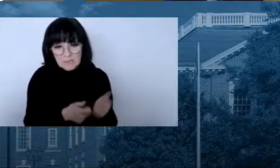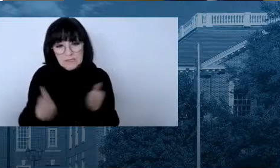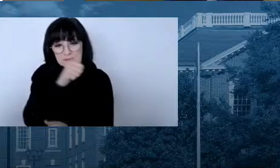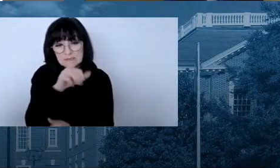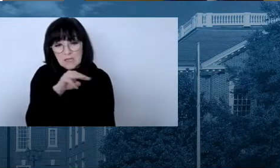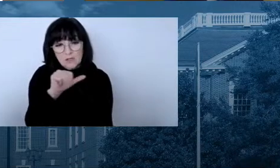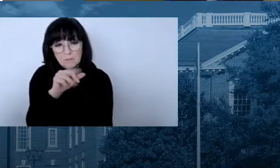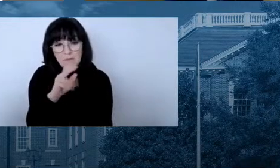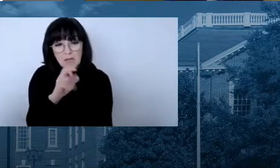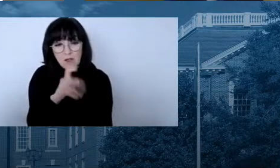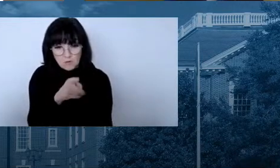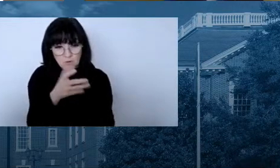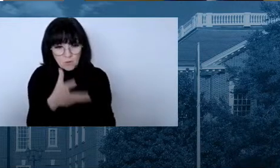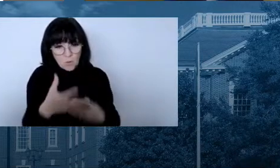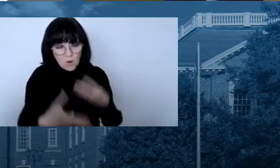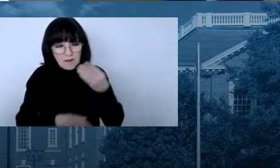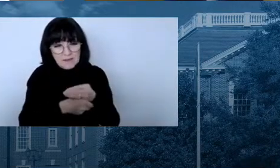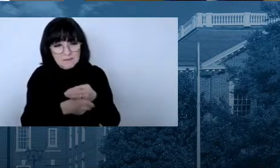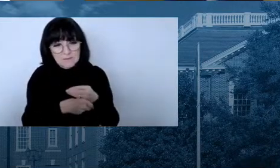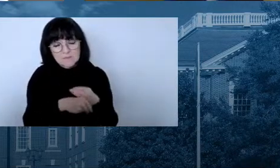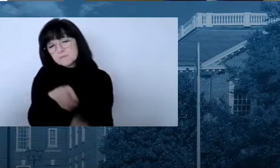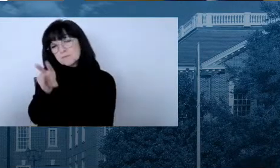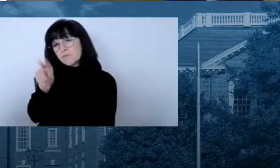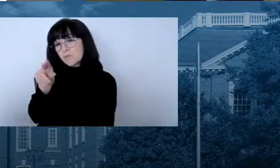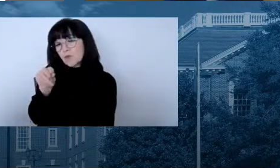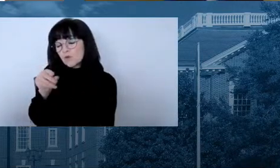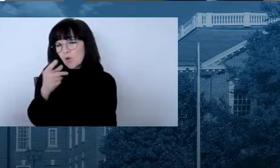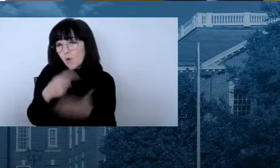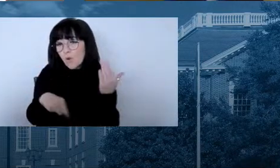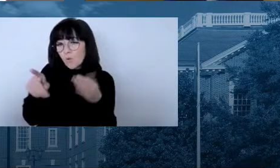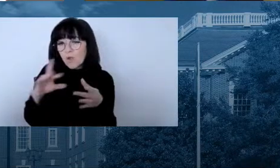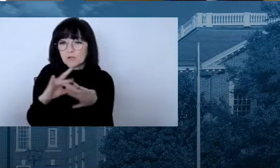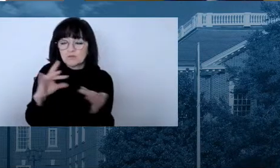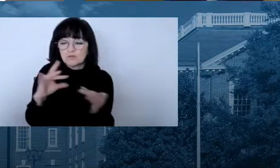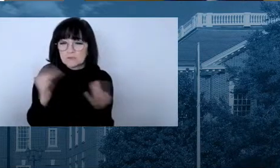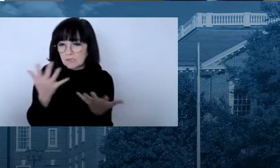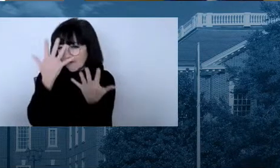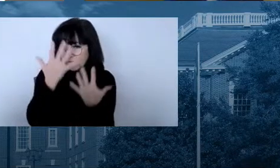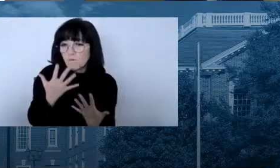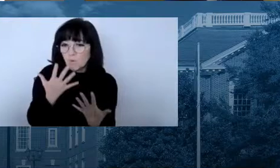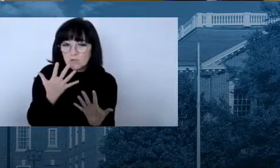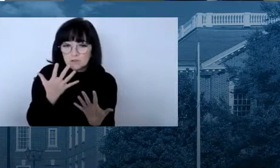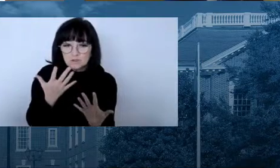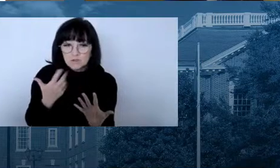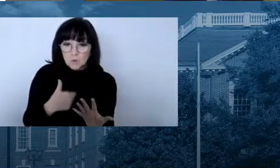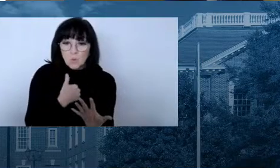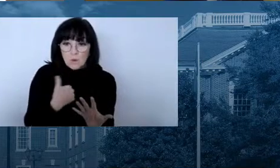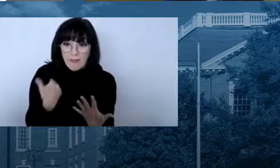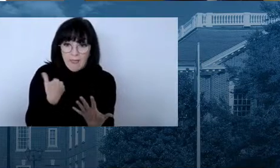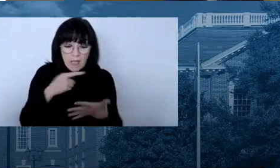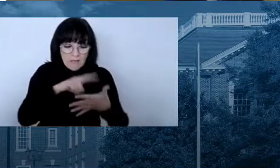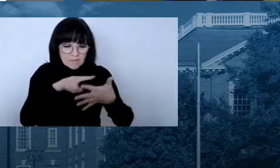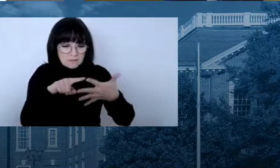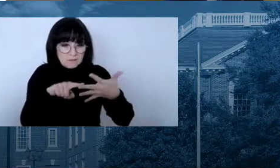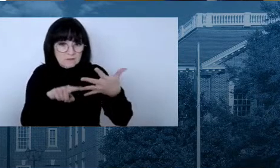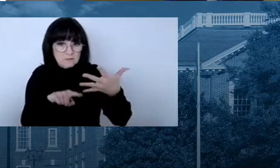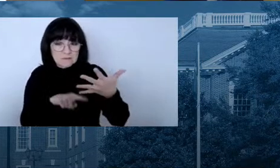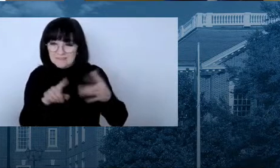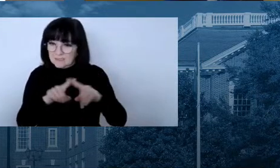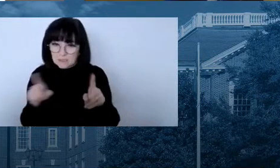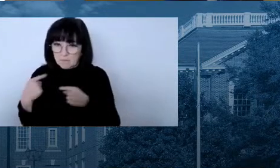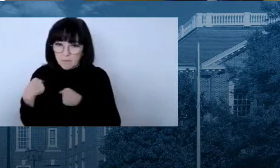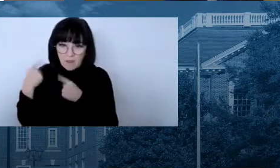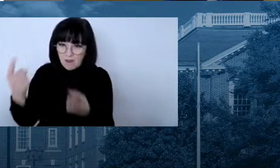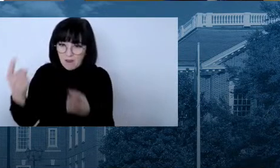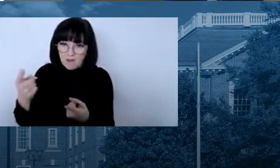that? No, I think it's what you said, Governor. Unfortunately, we have a lot of tools and a lot has changed since March of 2020. What